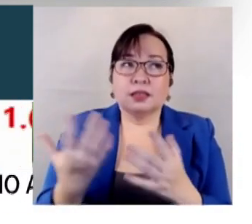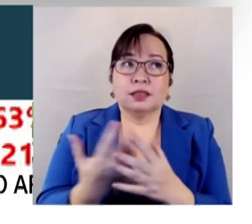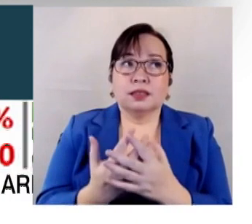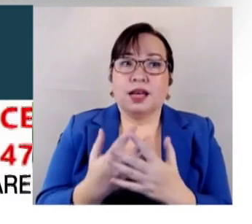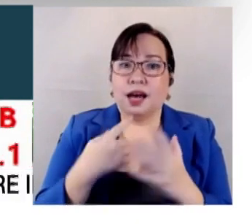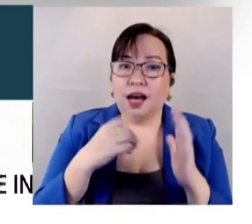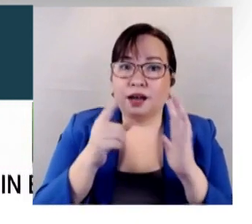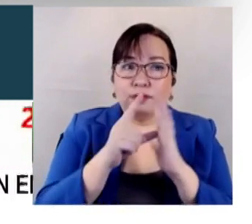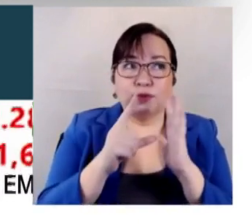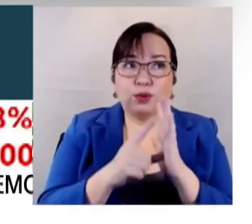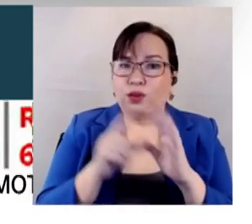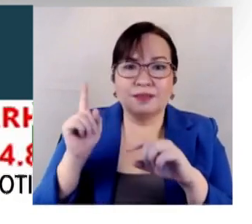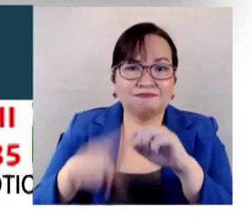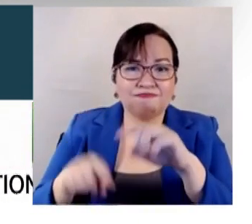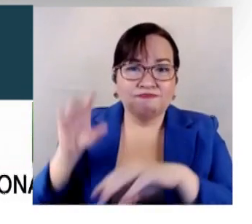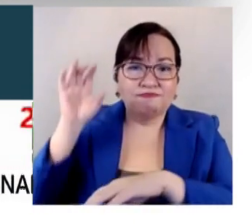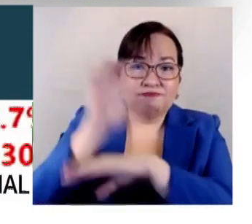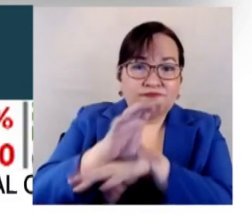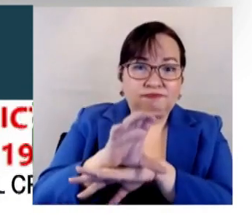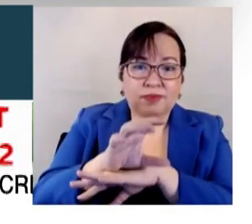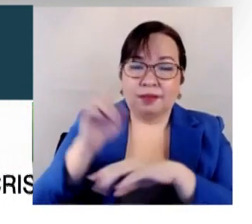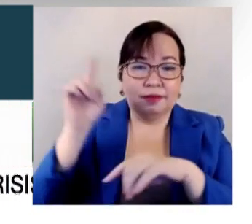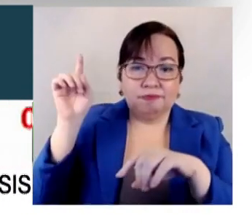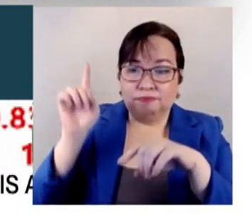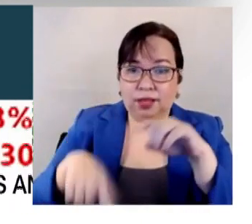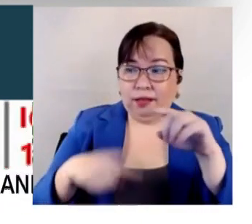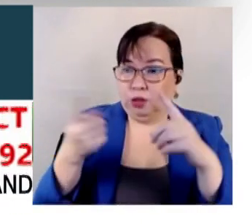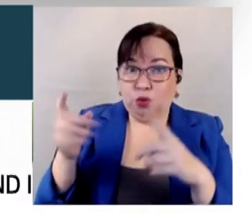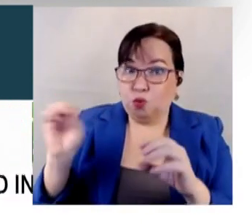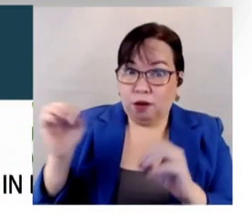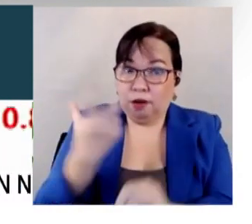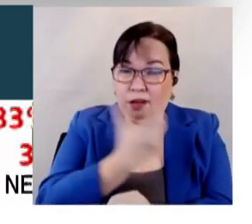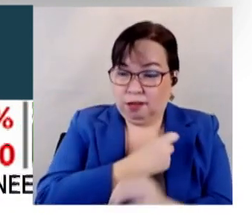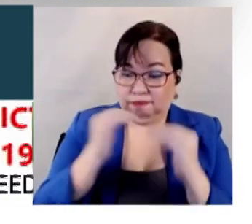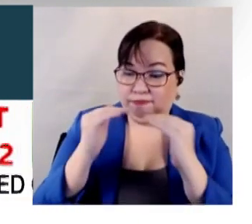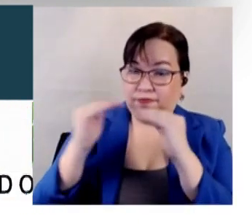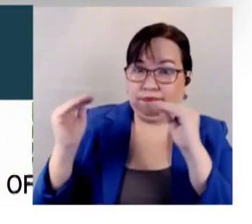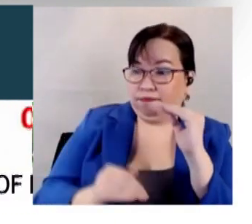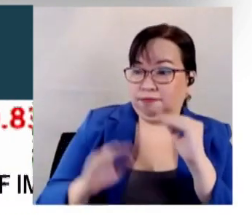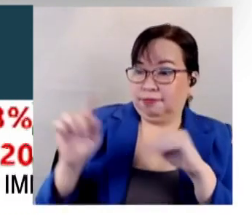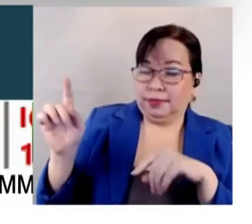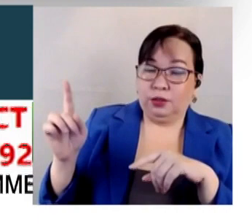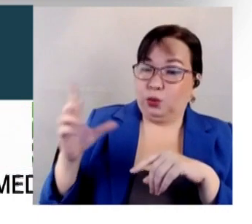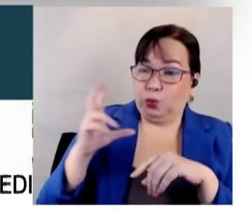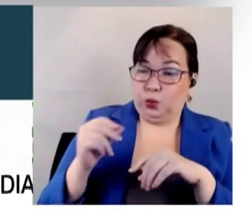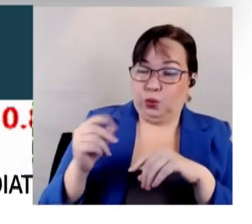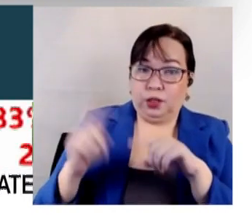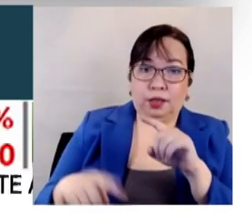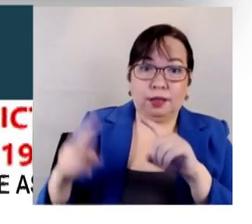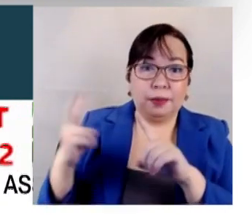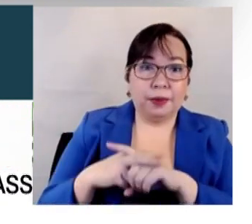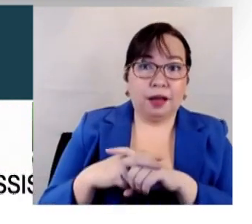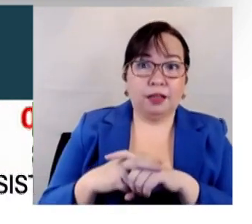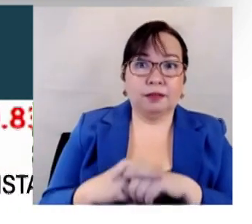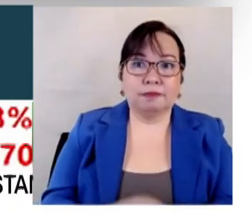pilitin, hindi pwedeng i-discriminate yung mga manggagawang hindi pwedeng o hindi pa handa